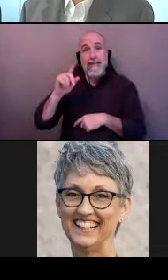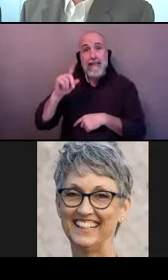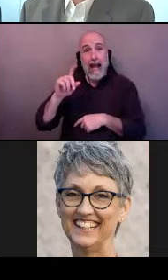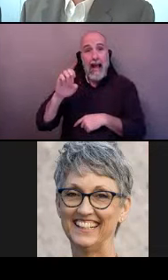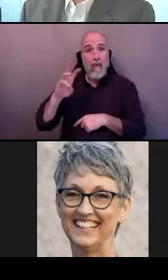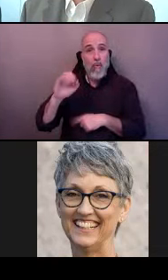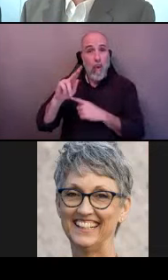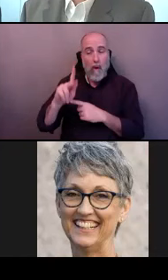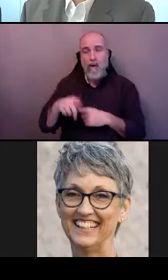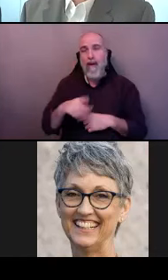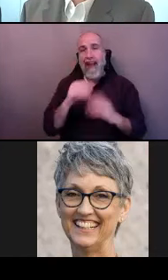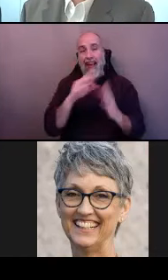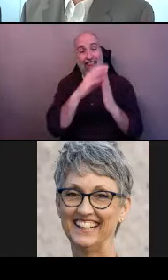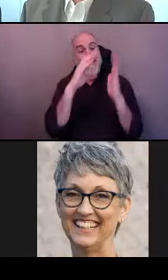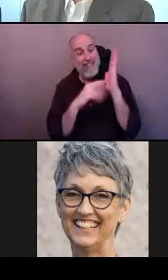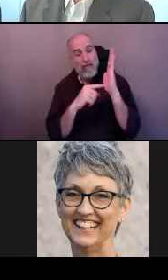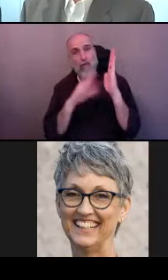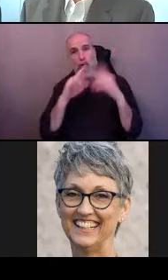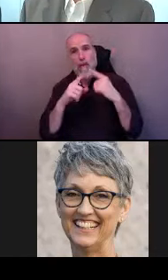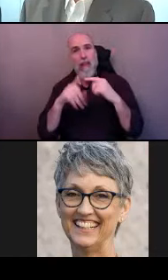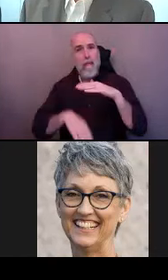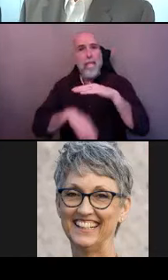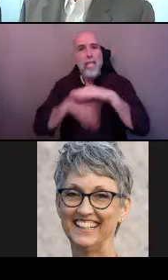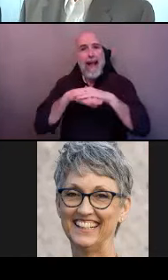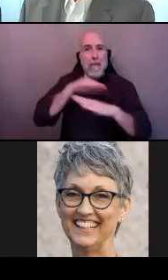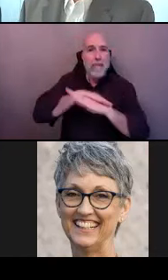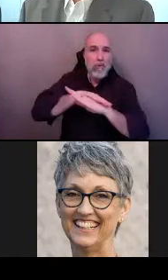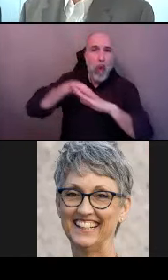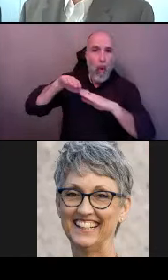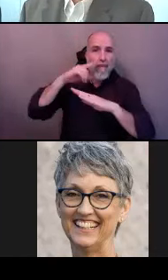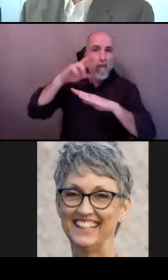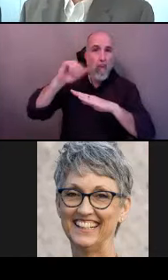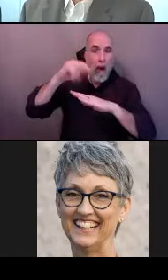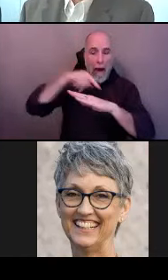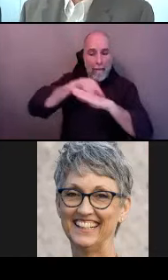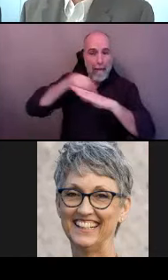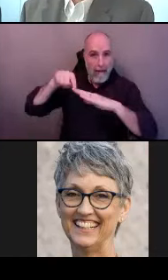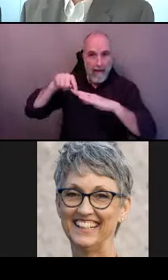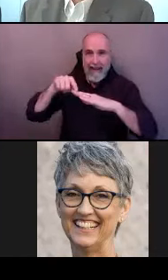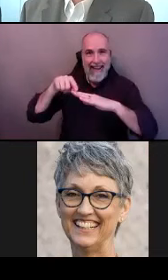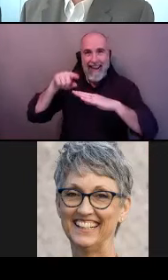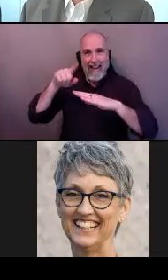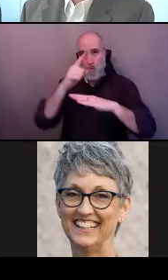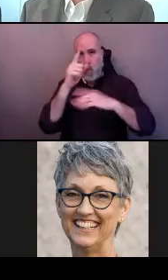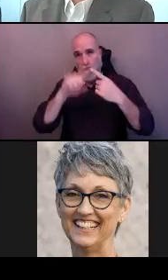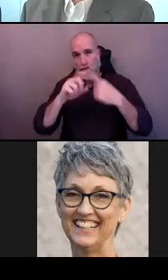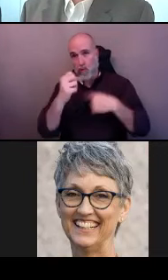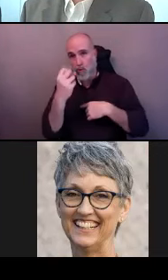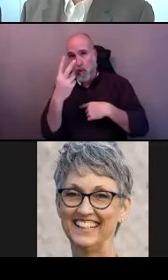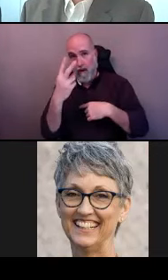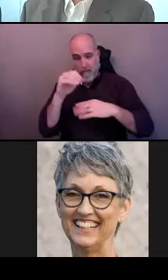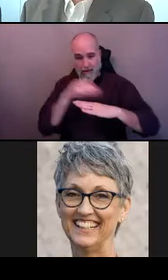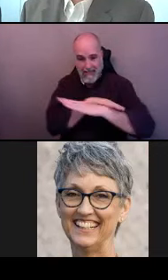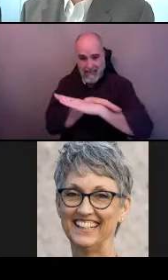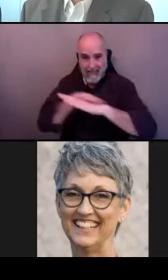section R311.8.1 talks about the maximum slope for a ramp, it being 1 to 12. And